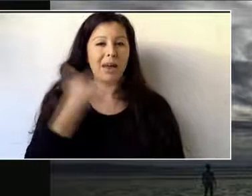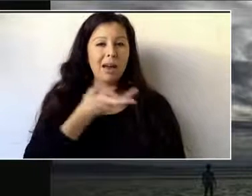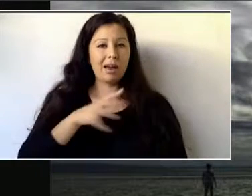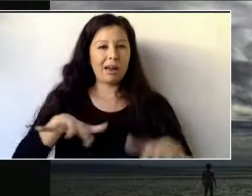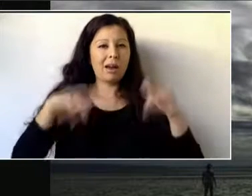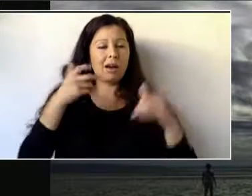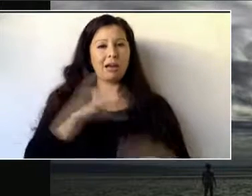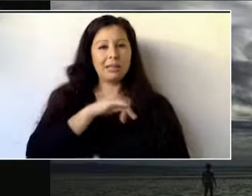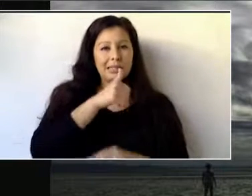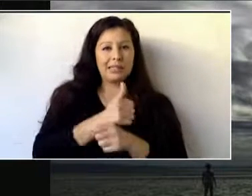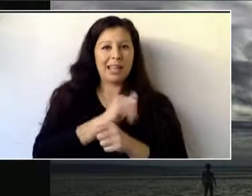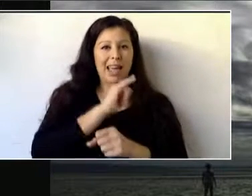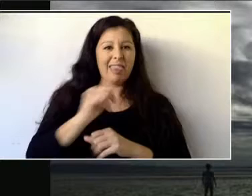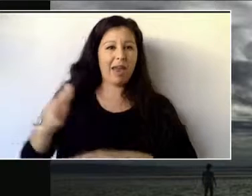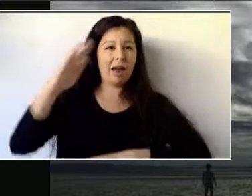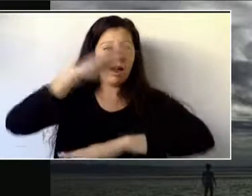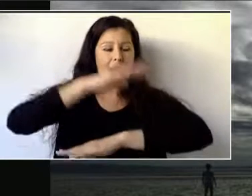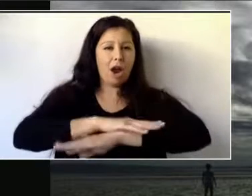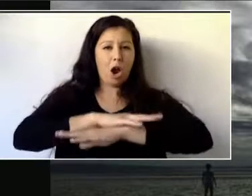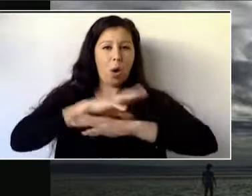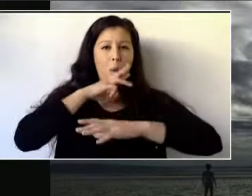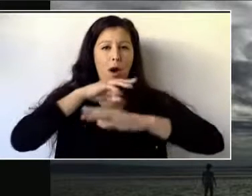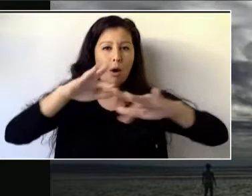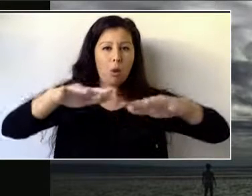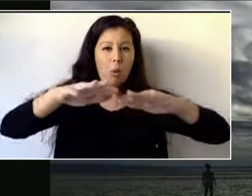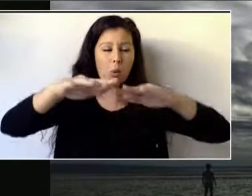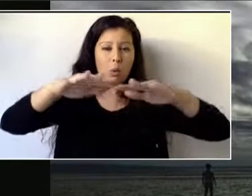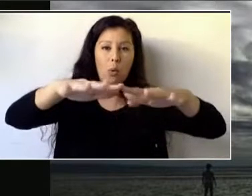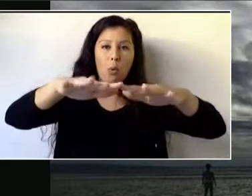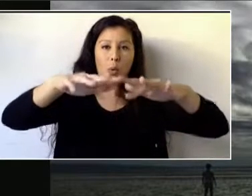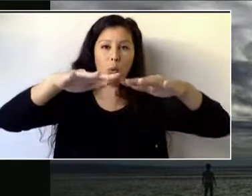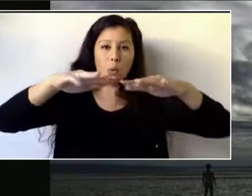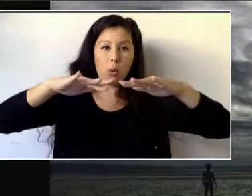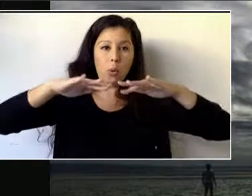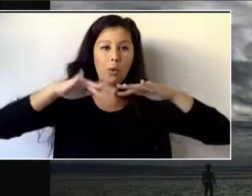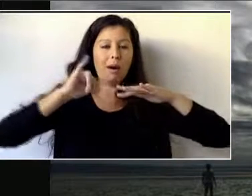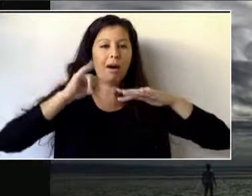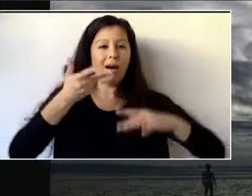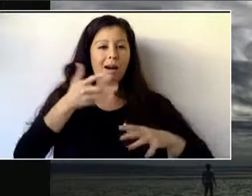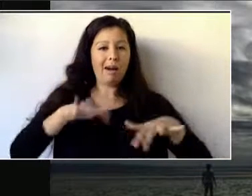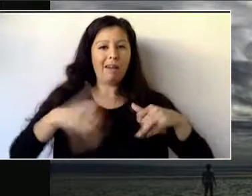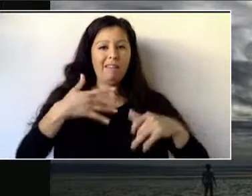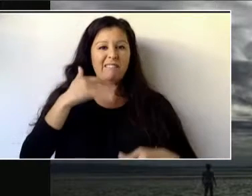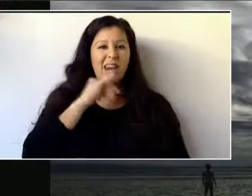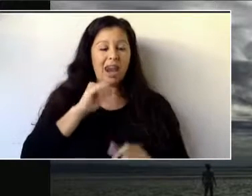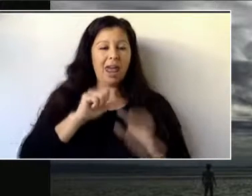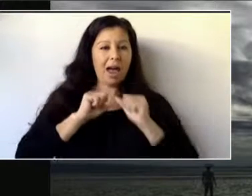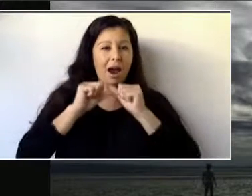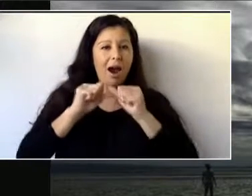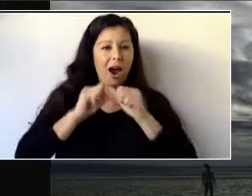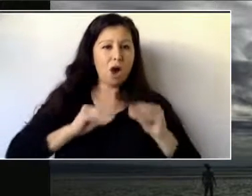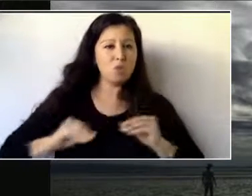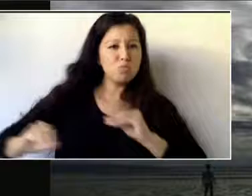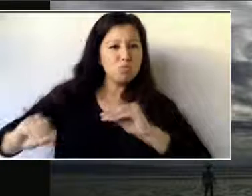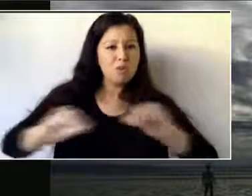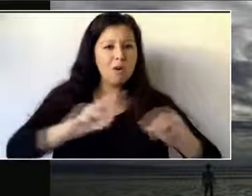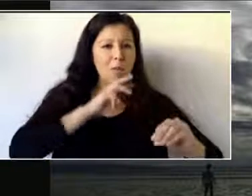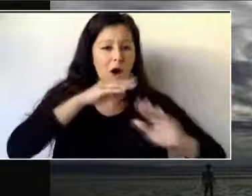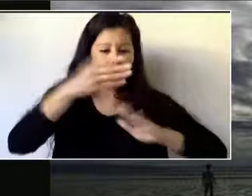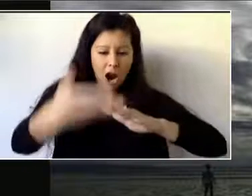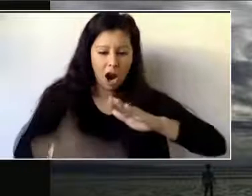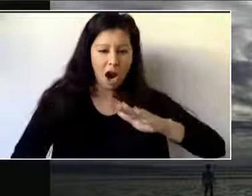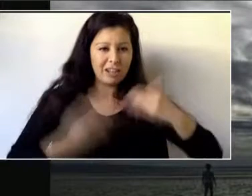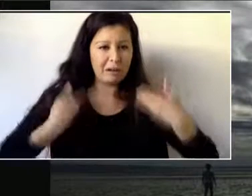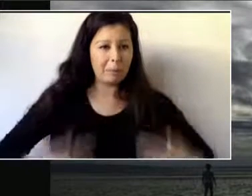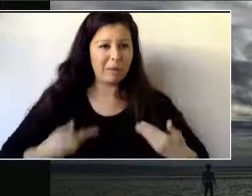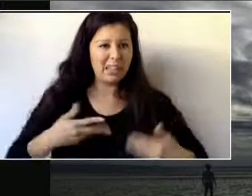is situated like on top of moving water, the viewer has this perception of constant moving water beneath them. So even if